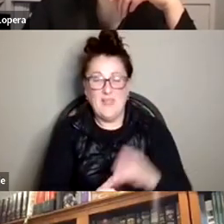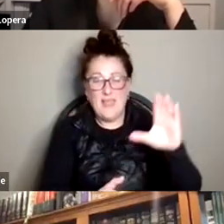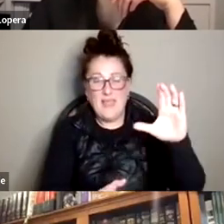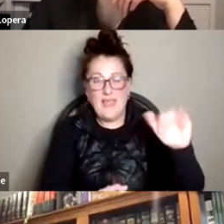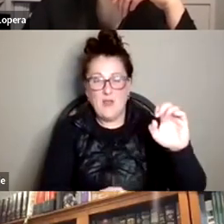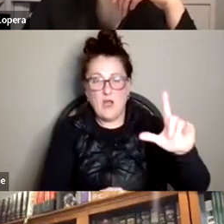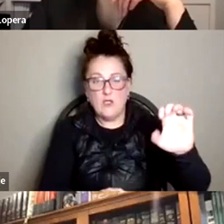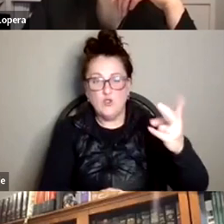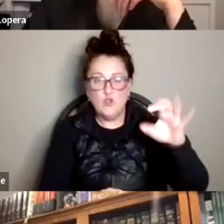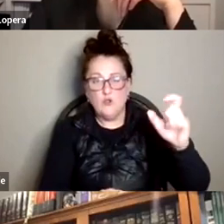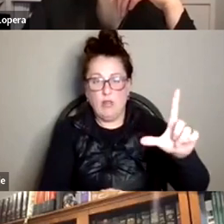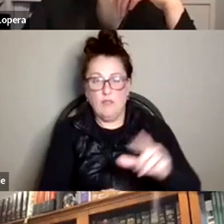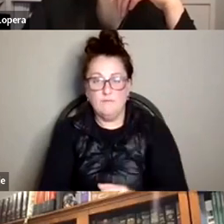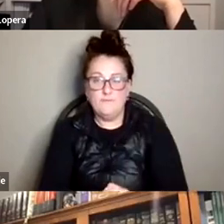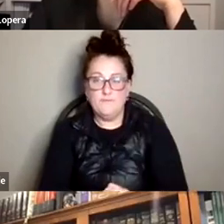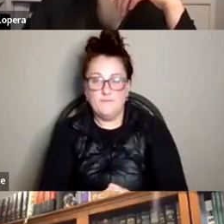Churchill next.